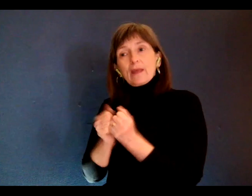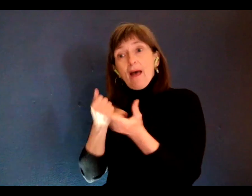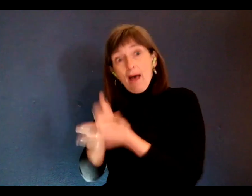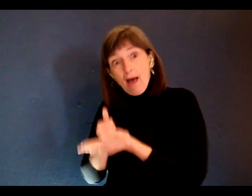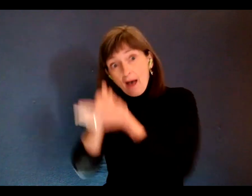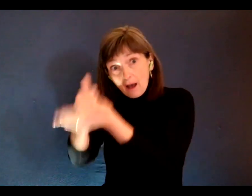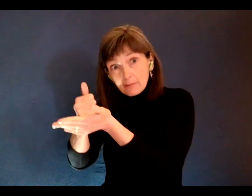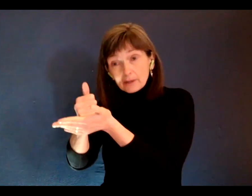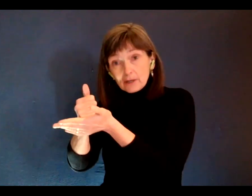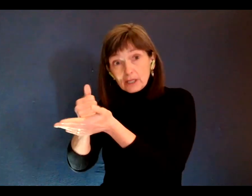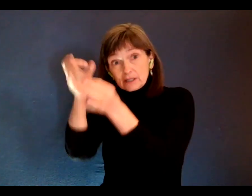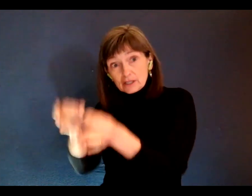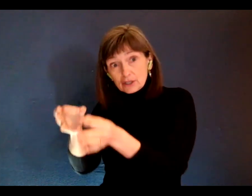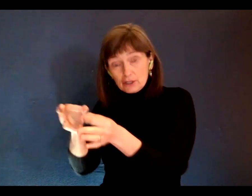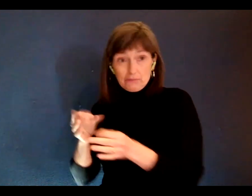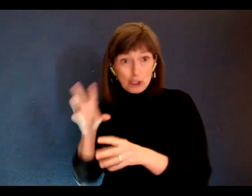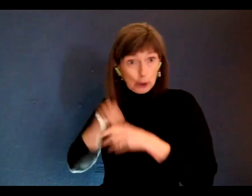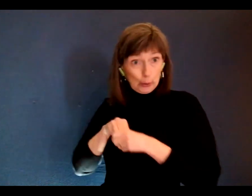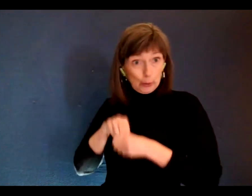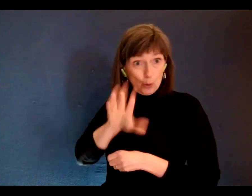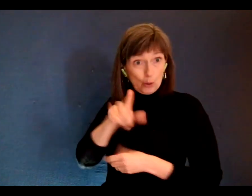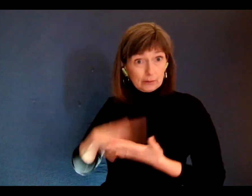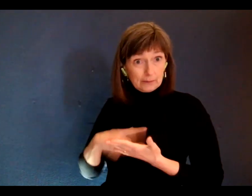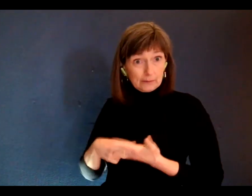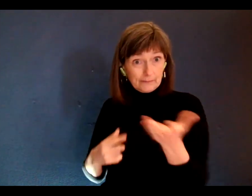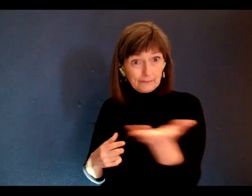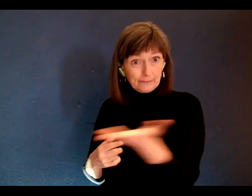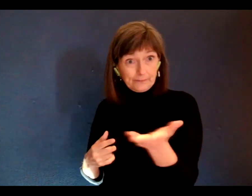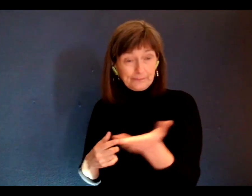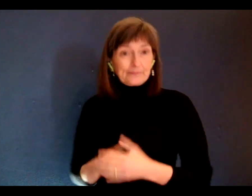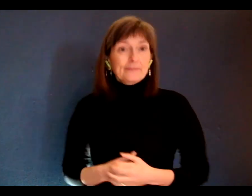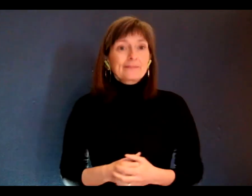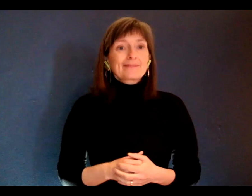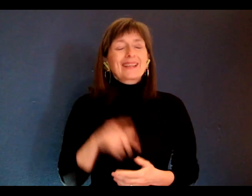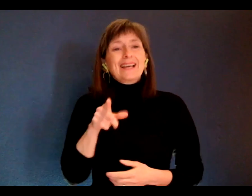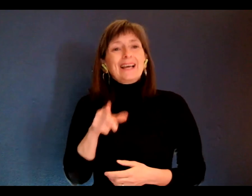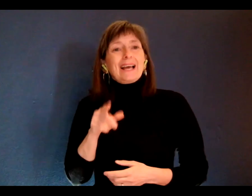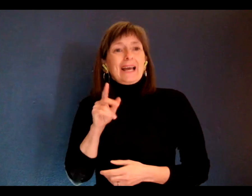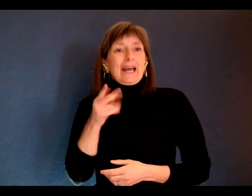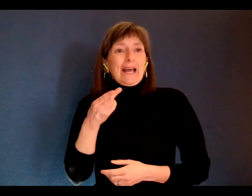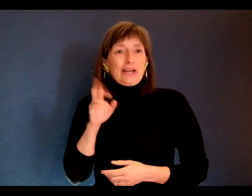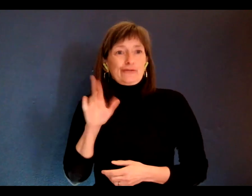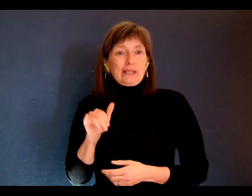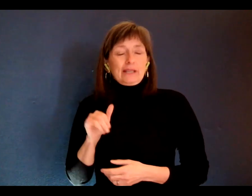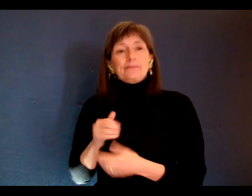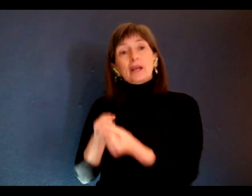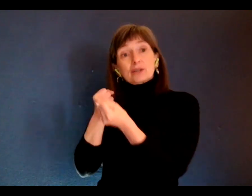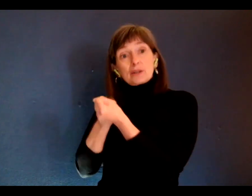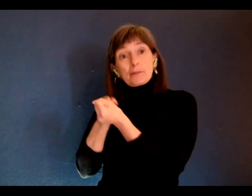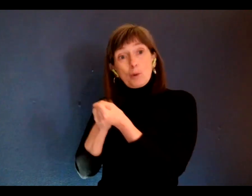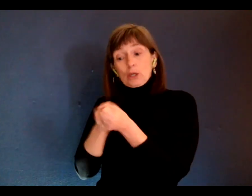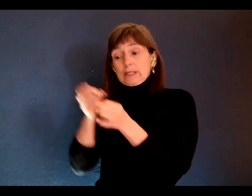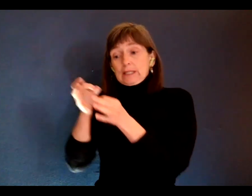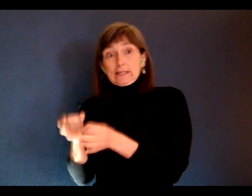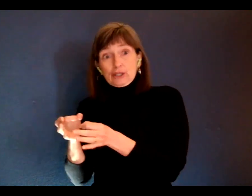I think I think supported decision making, I think at some point needs to be